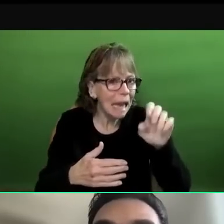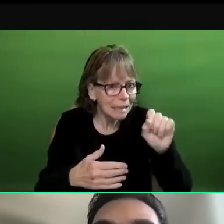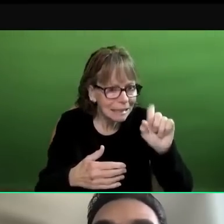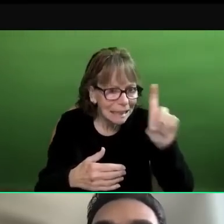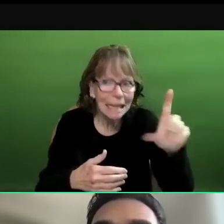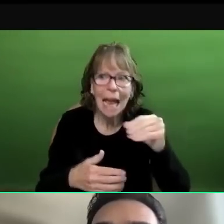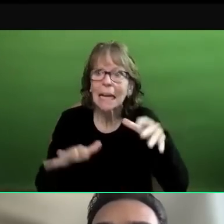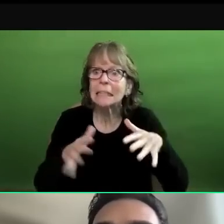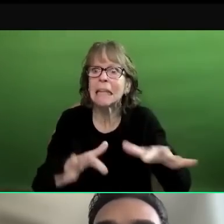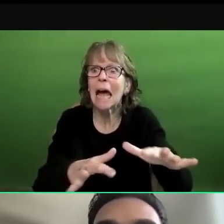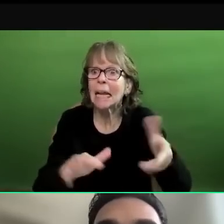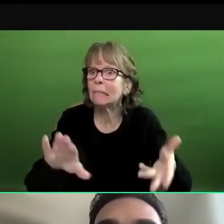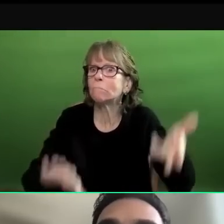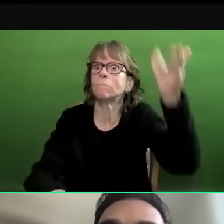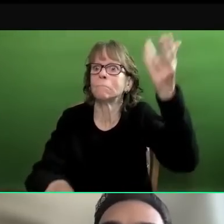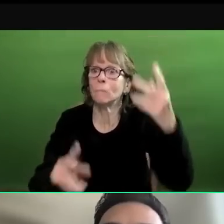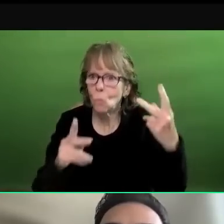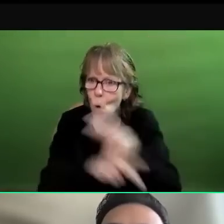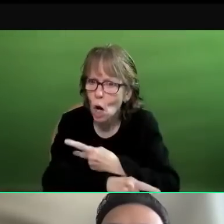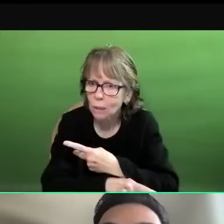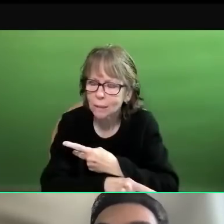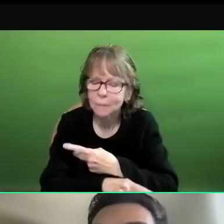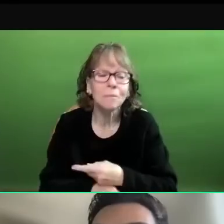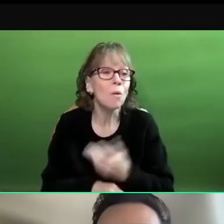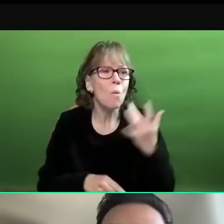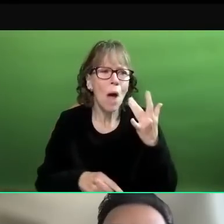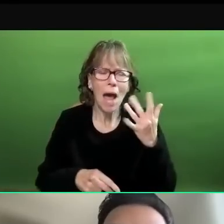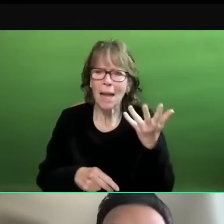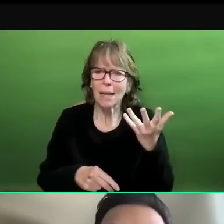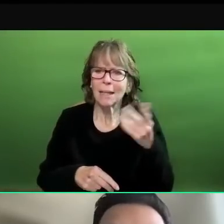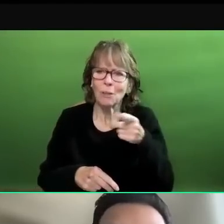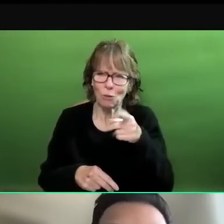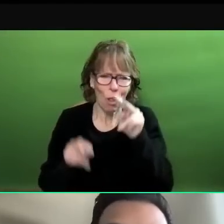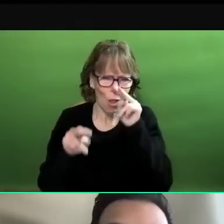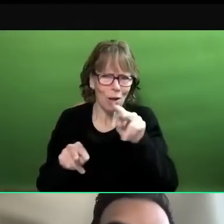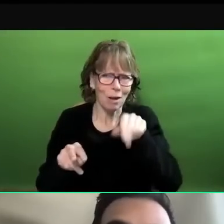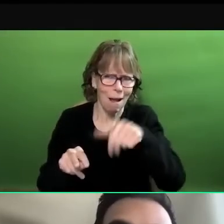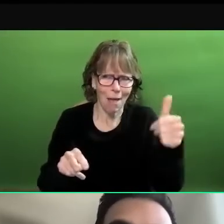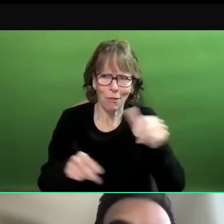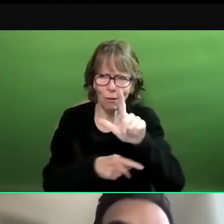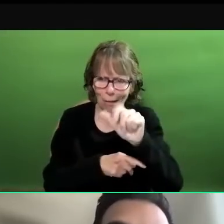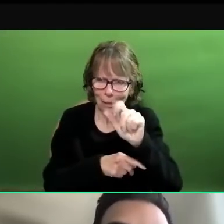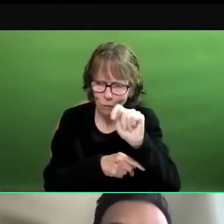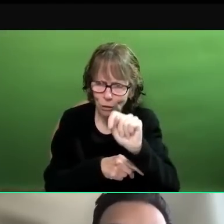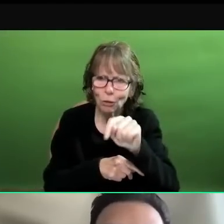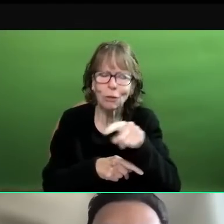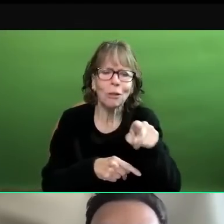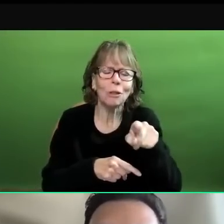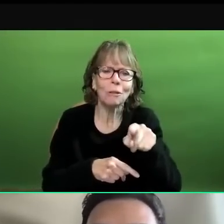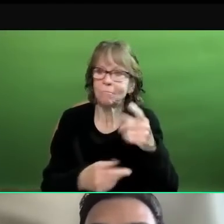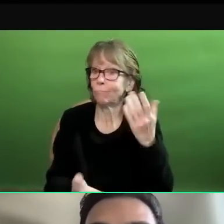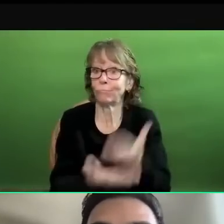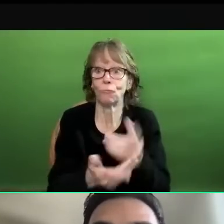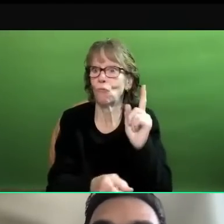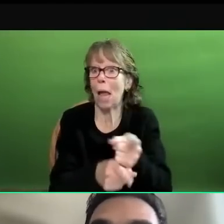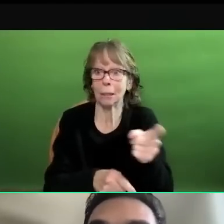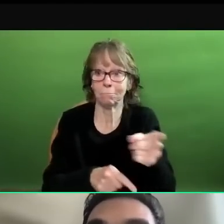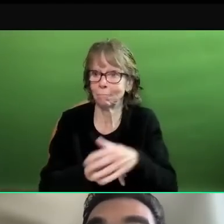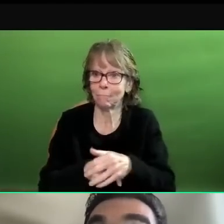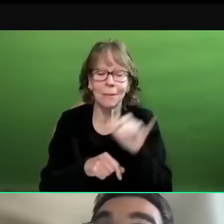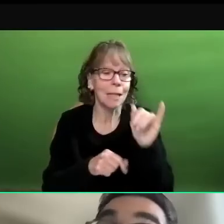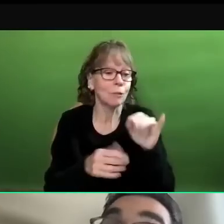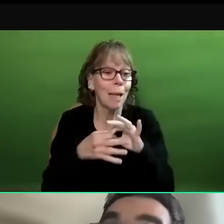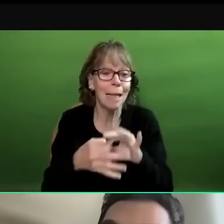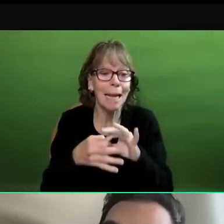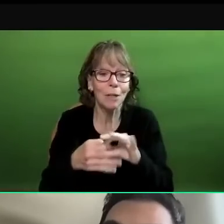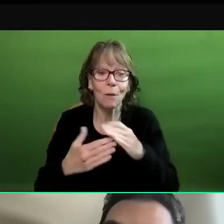issues. And reasons for that often stemmed by other literature and supported by other literature were related to the barriers